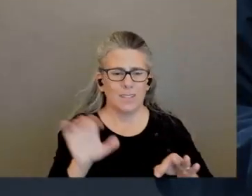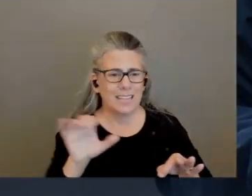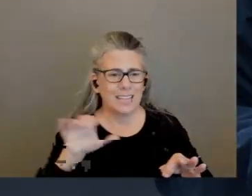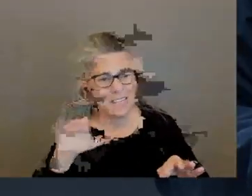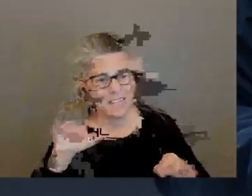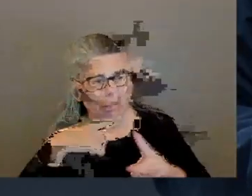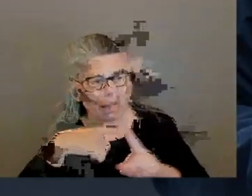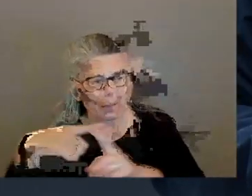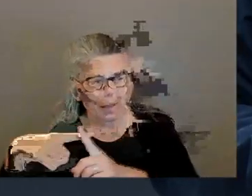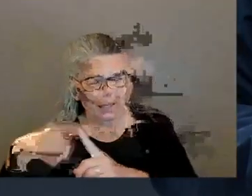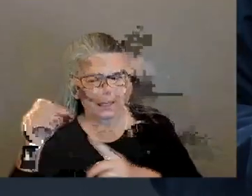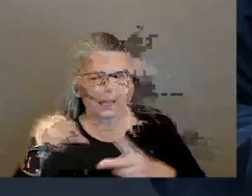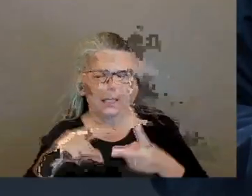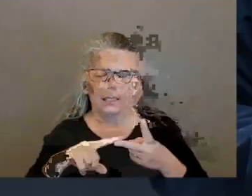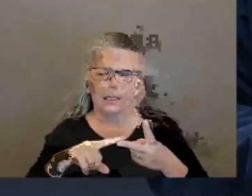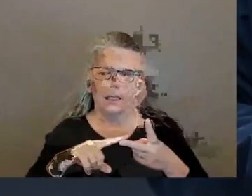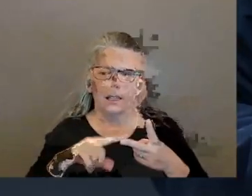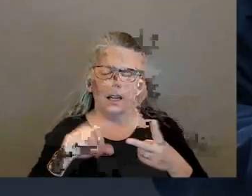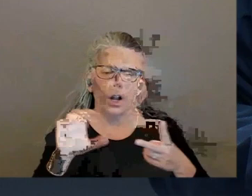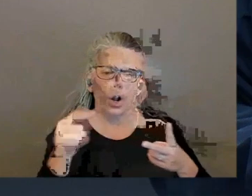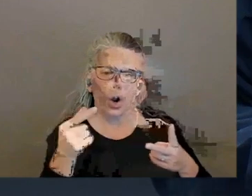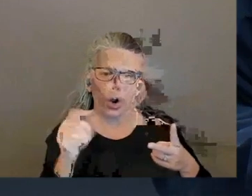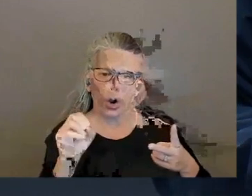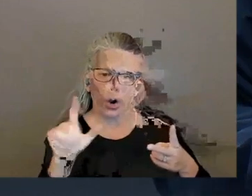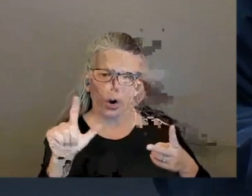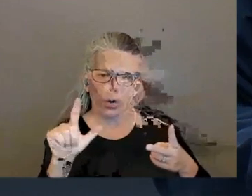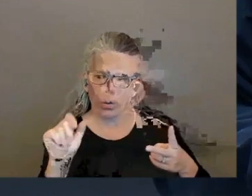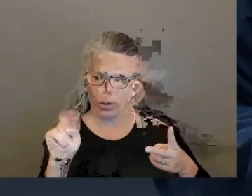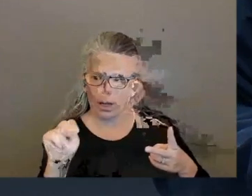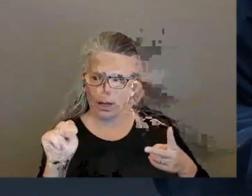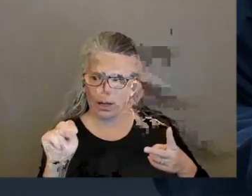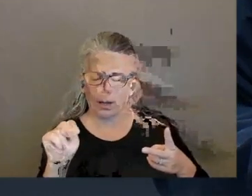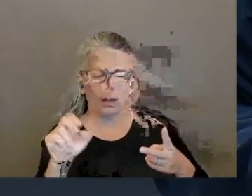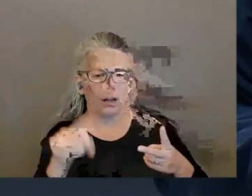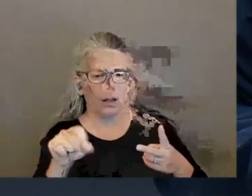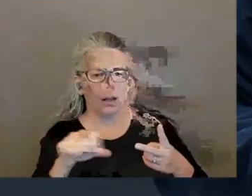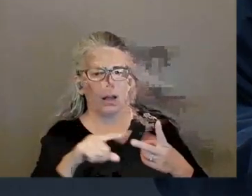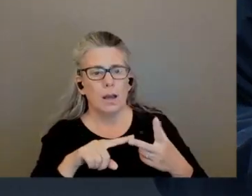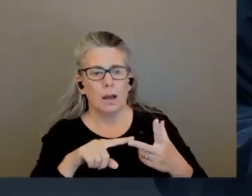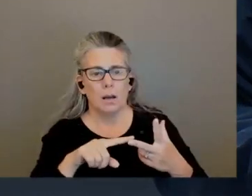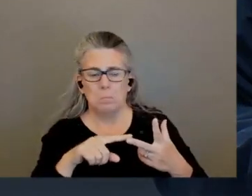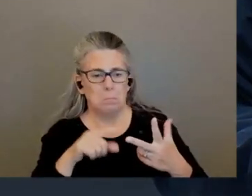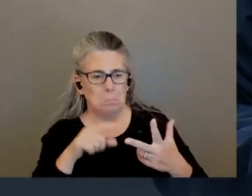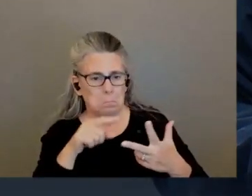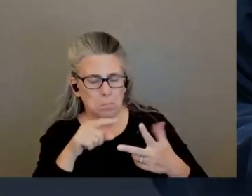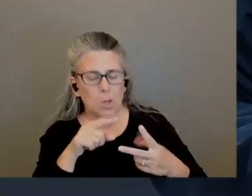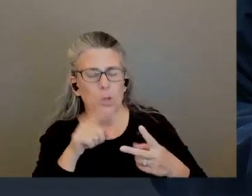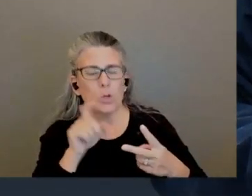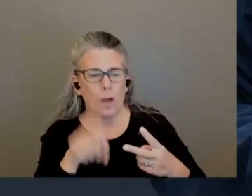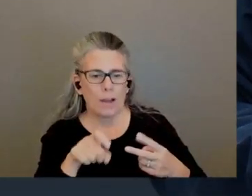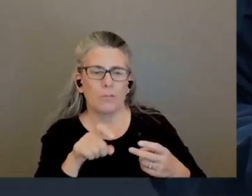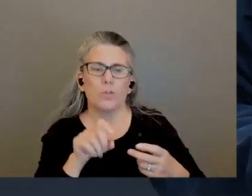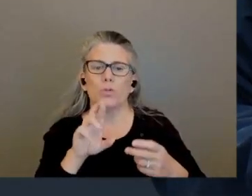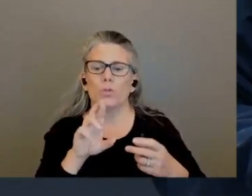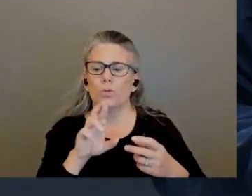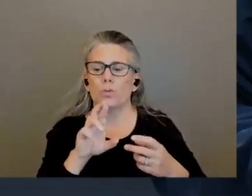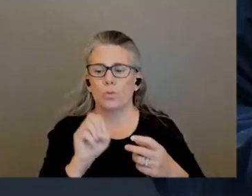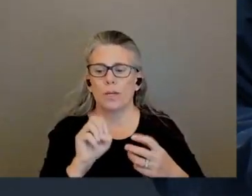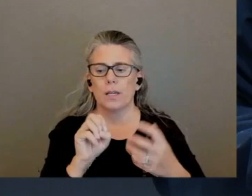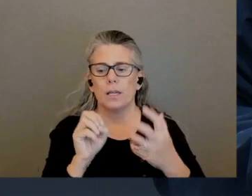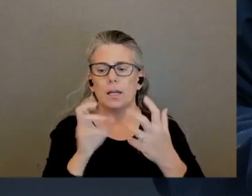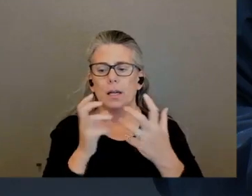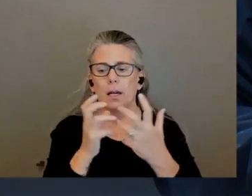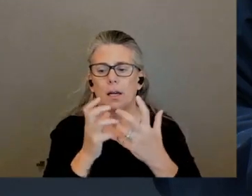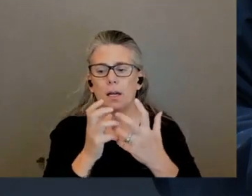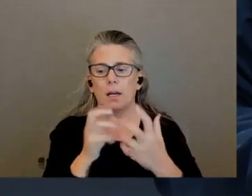Rust, even Golang. Those ones, you will have to recompile the application and potentially the